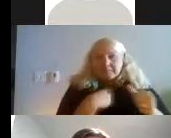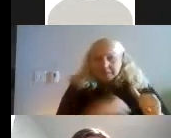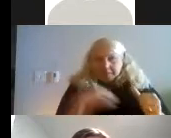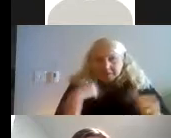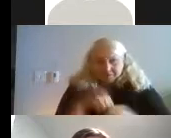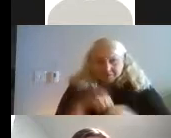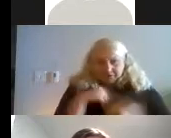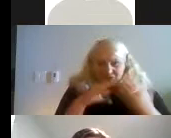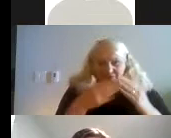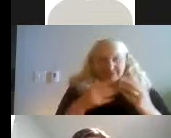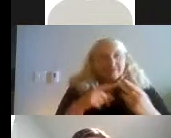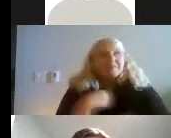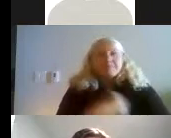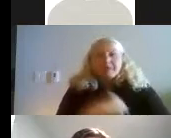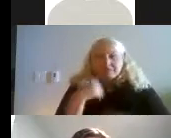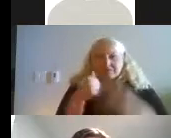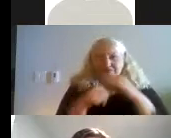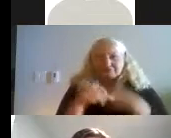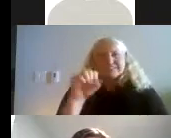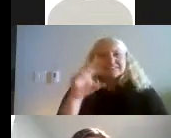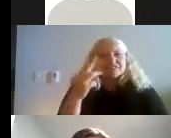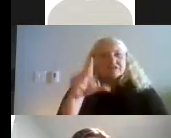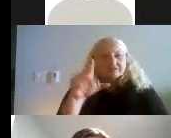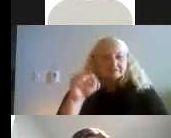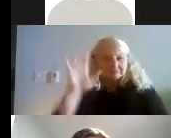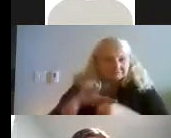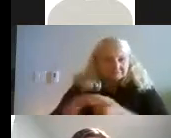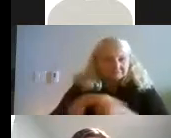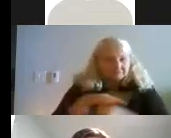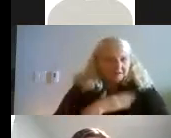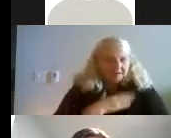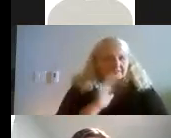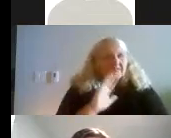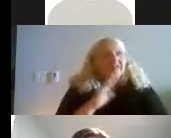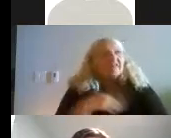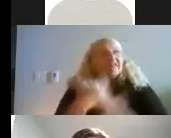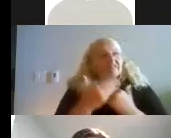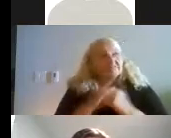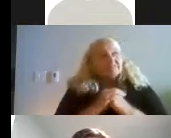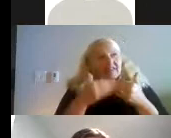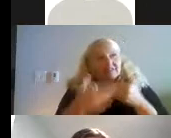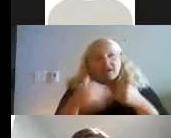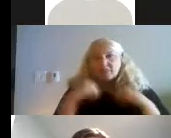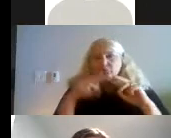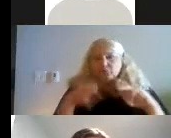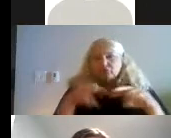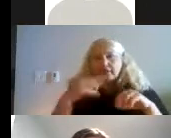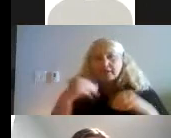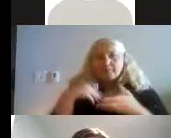member of the Seashell Nation, and then after that, I'm a researcher and an academic.